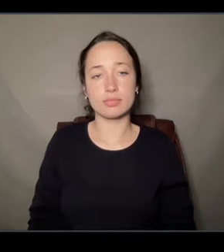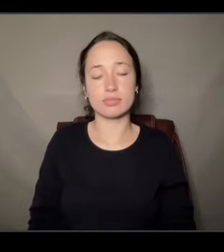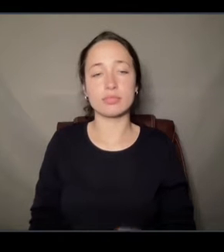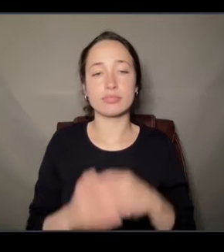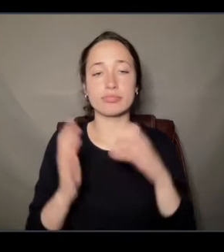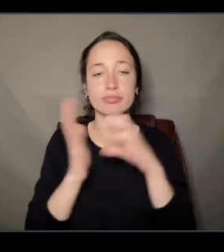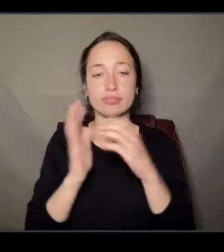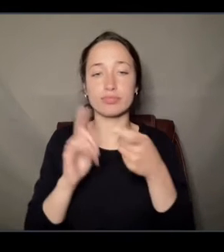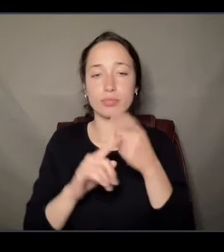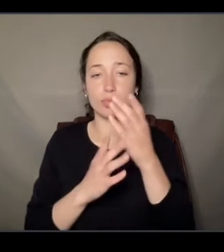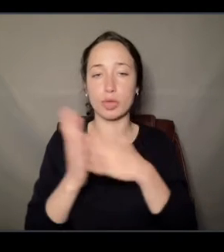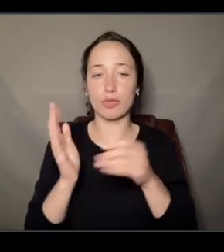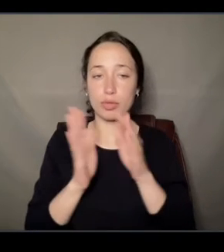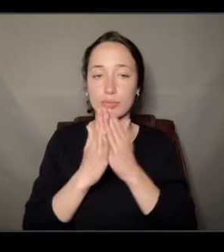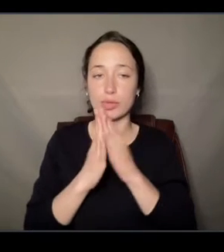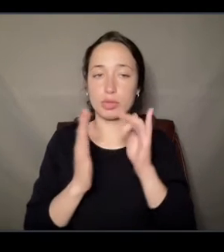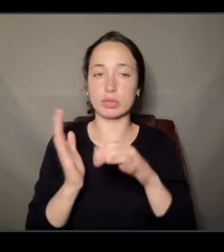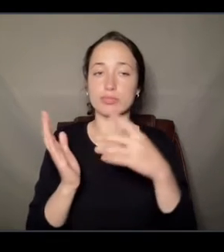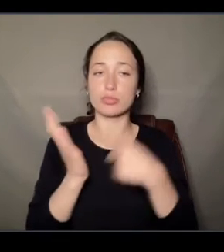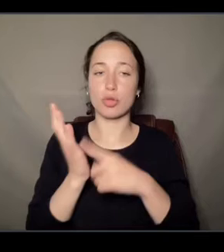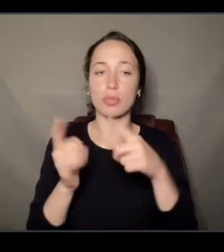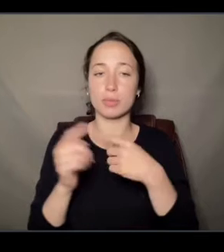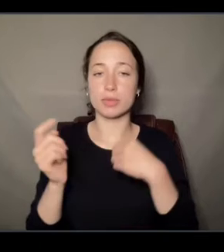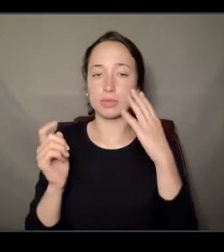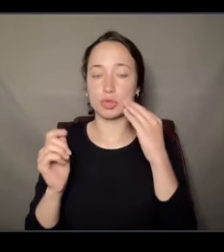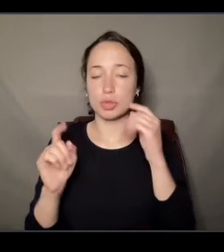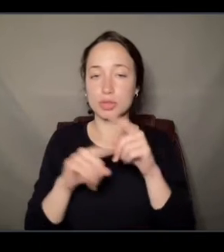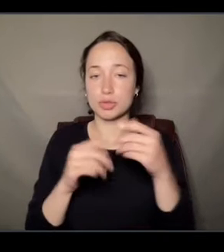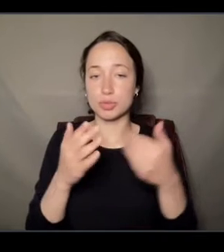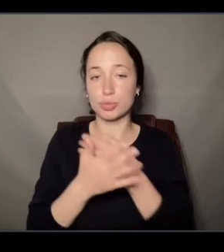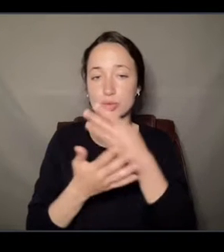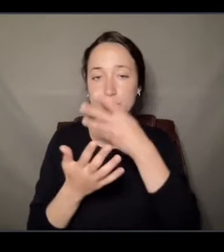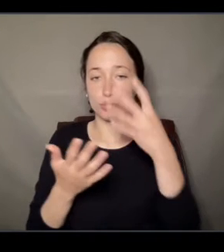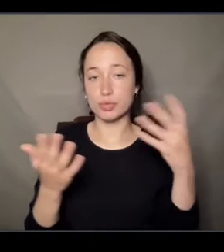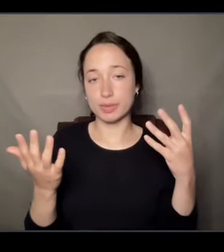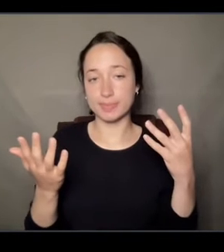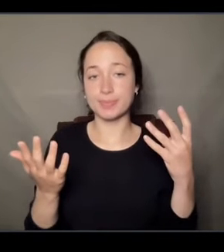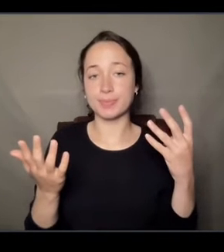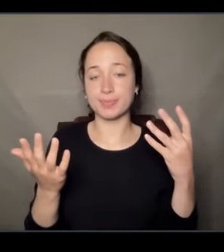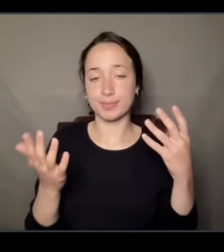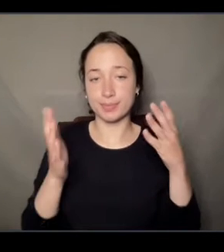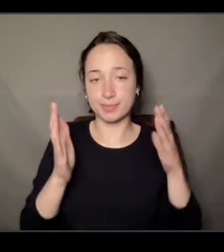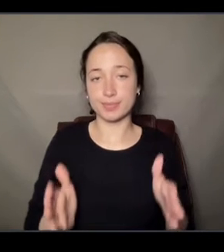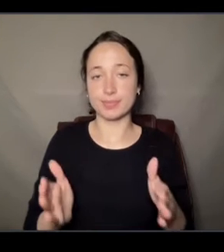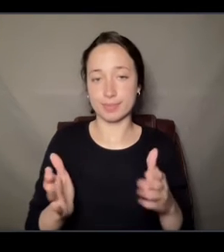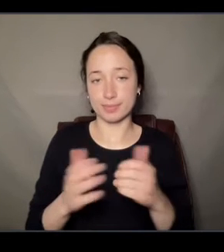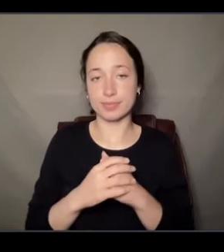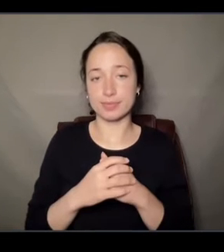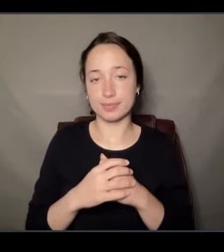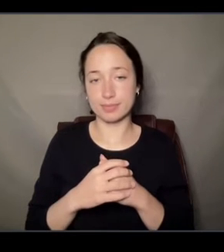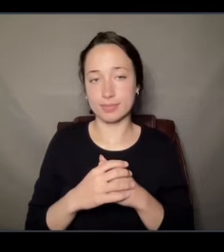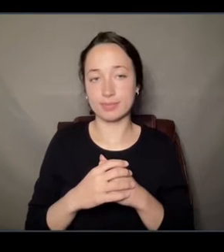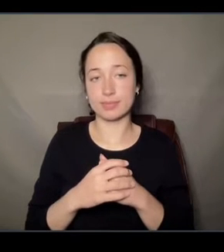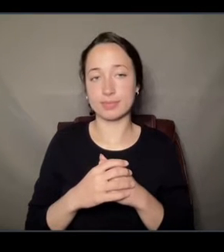So this is an excerpt from a part of the book that talks about my experience as a new immigrant.